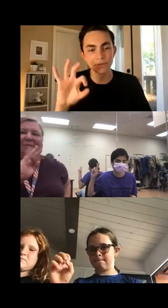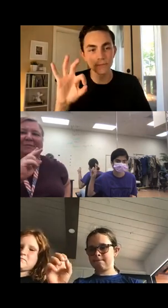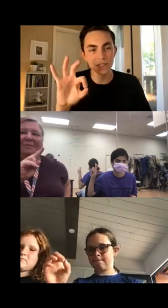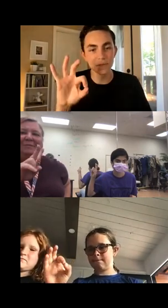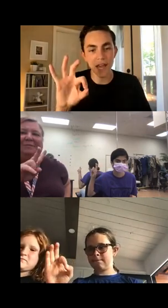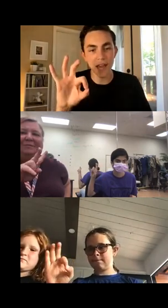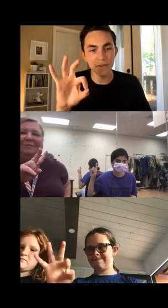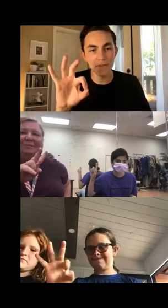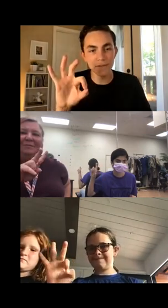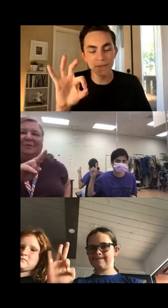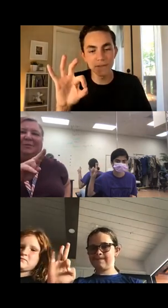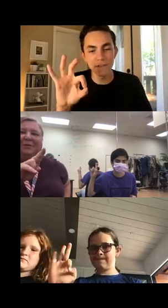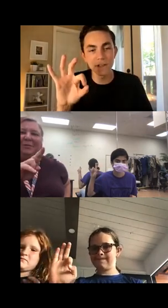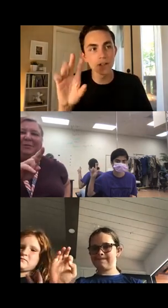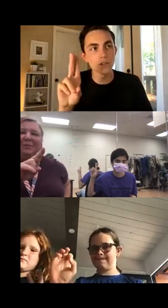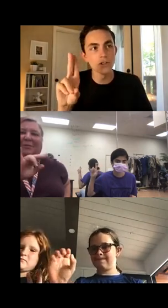That's going to be